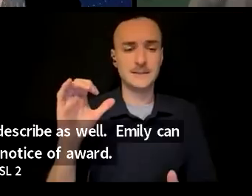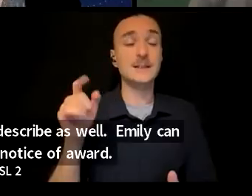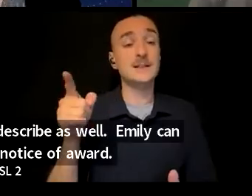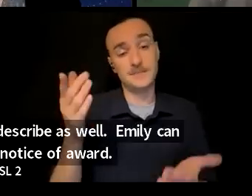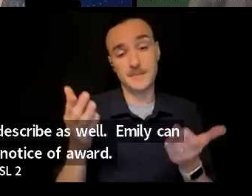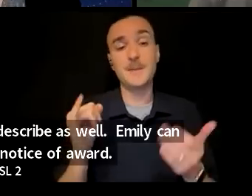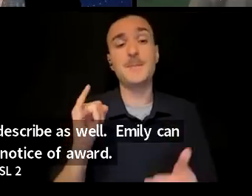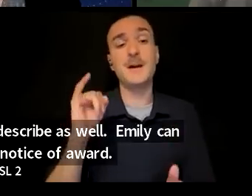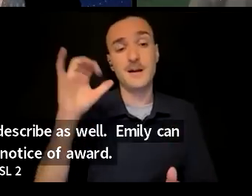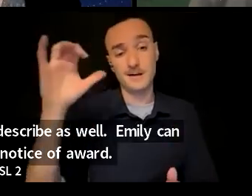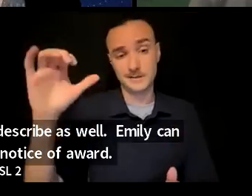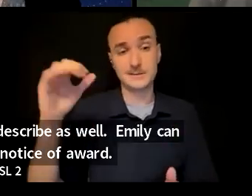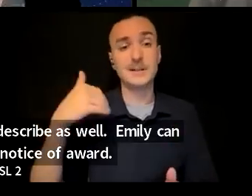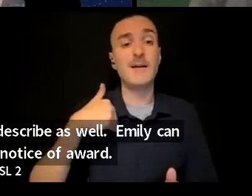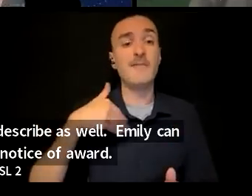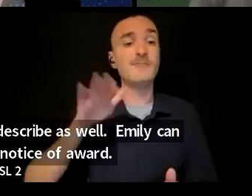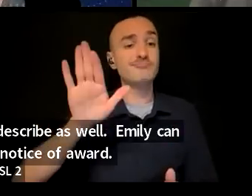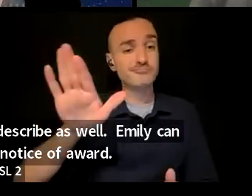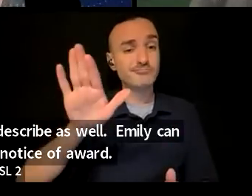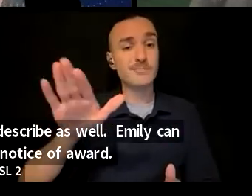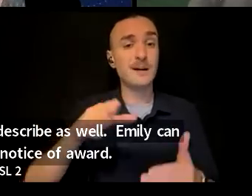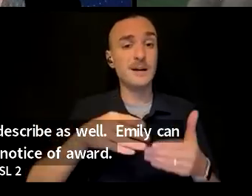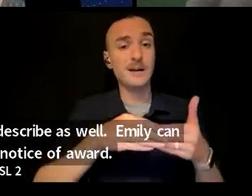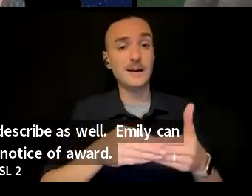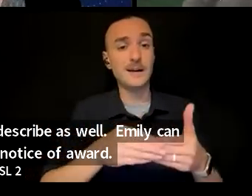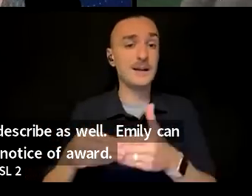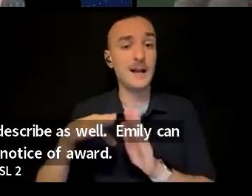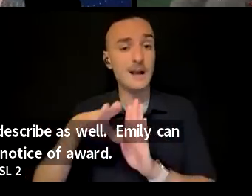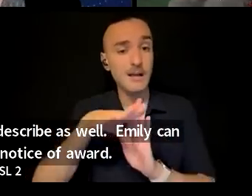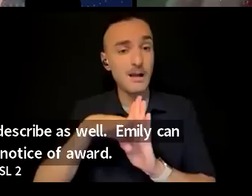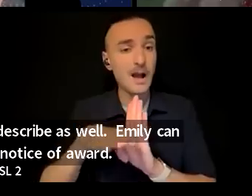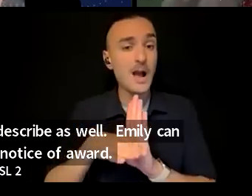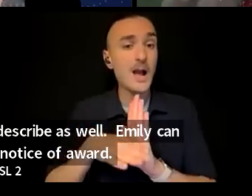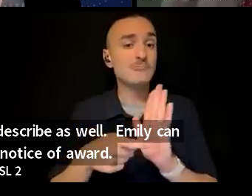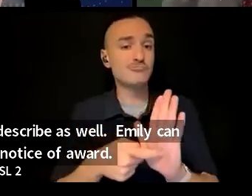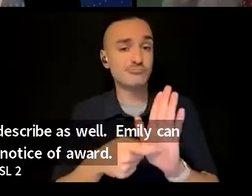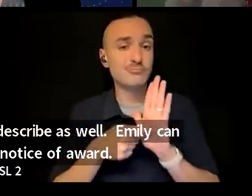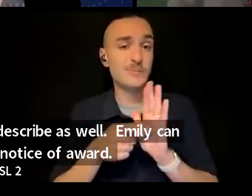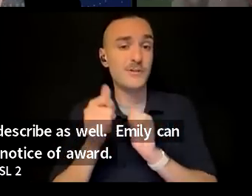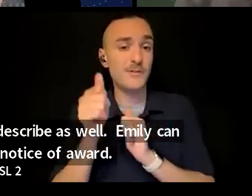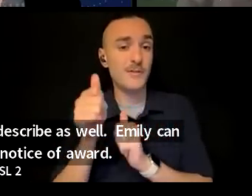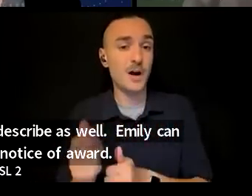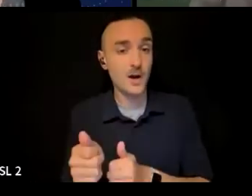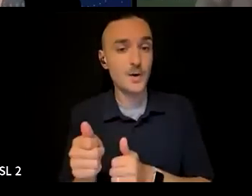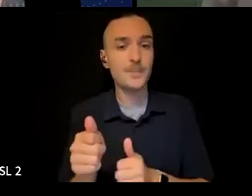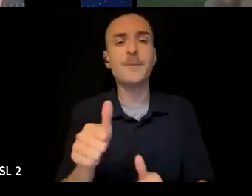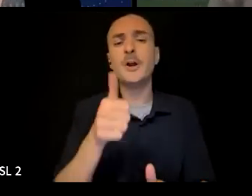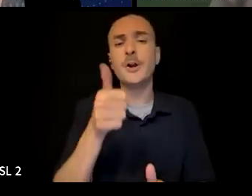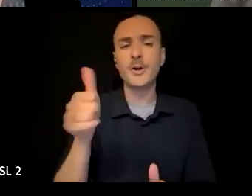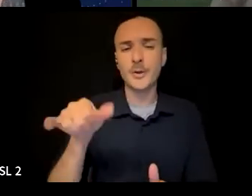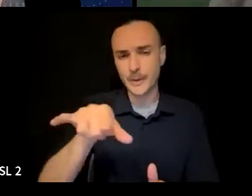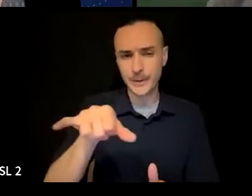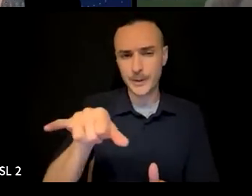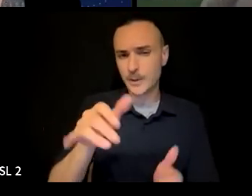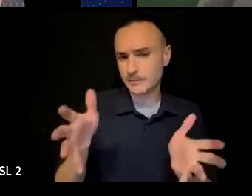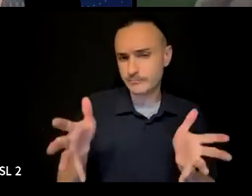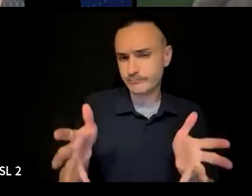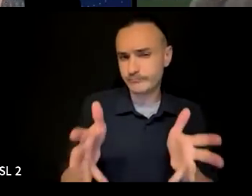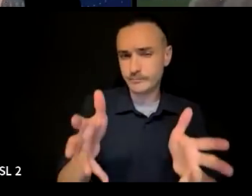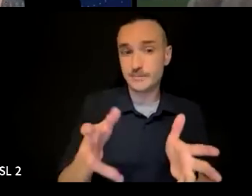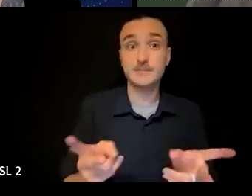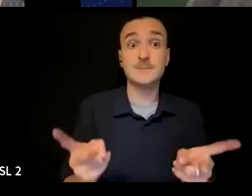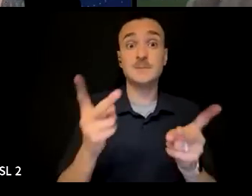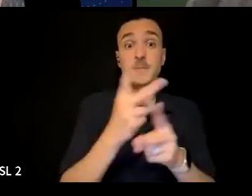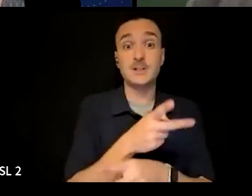specific guidelines that you need to follow. So, and then the other place that I would recommend, especially if you're working with